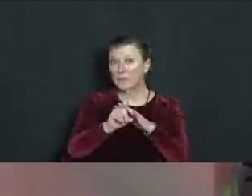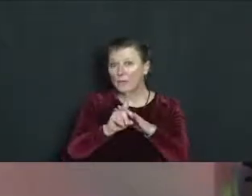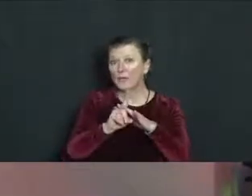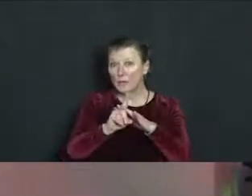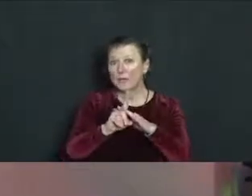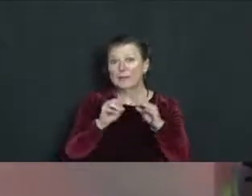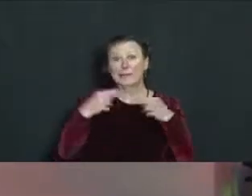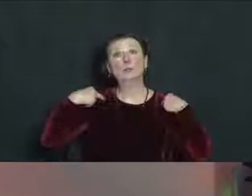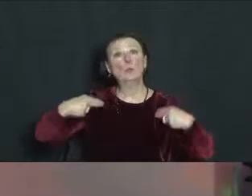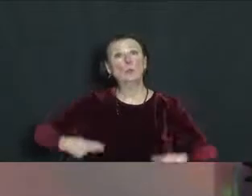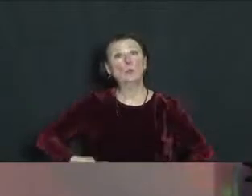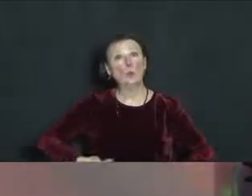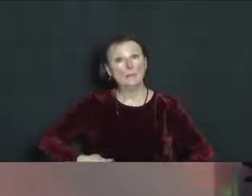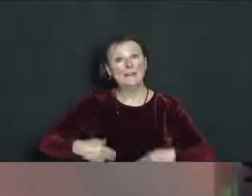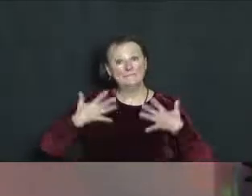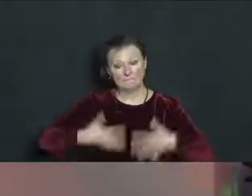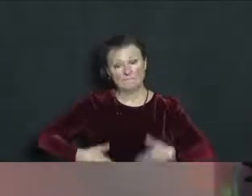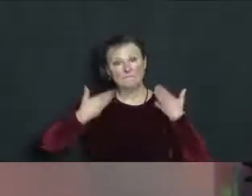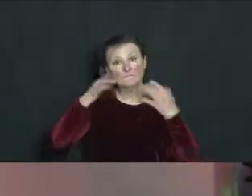human forms.